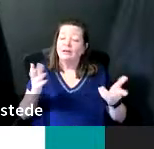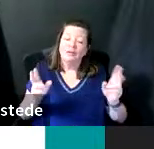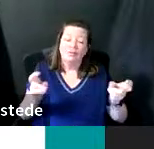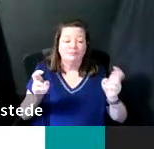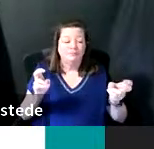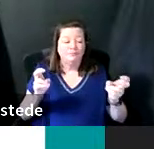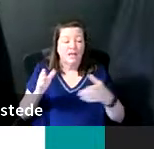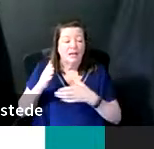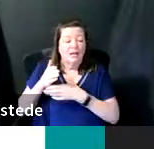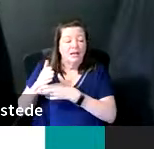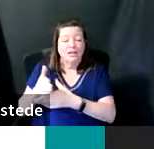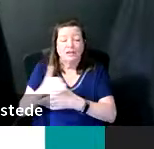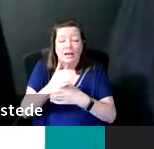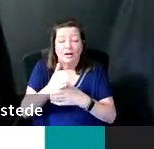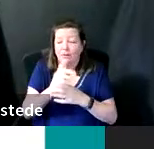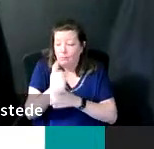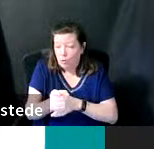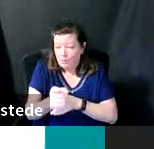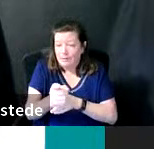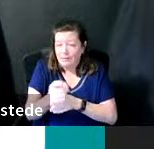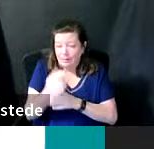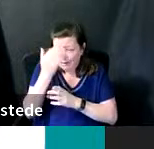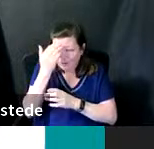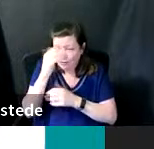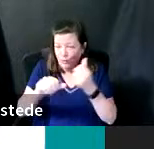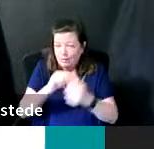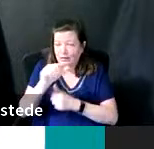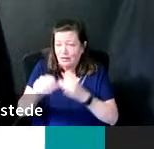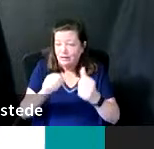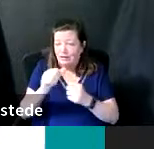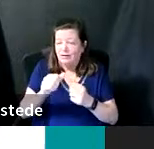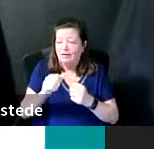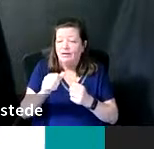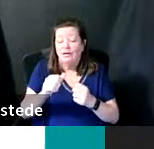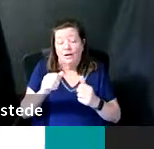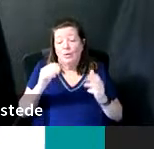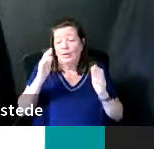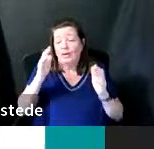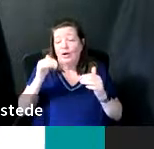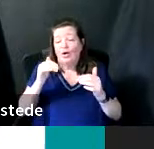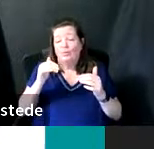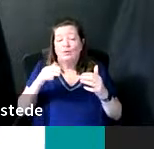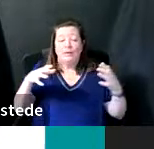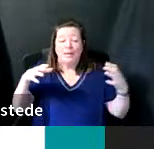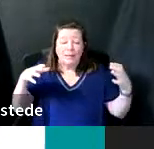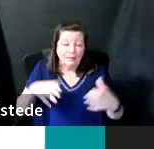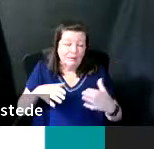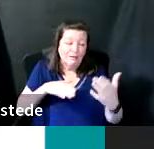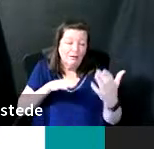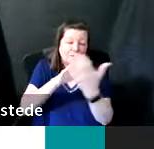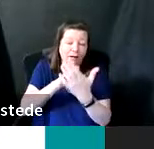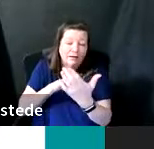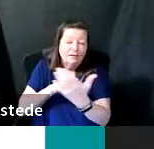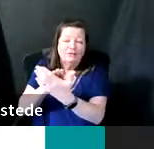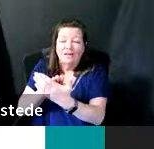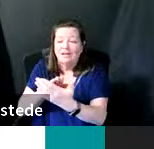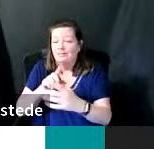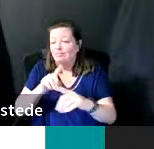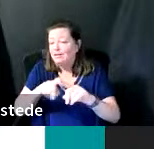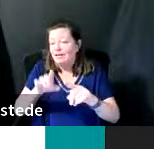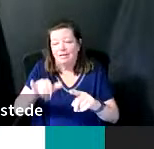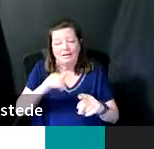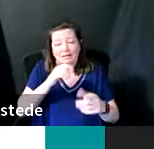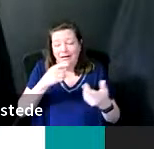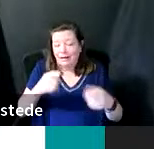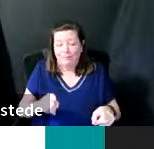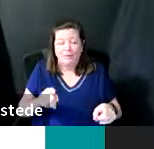of sharing moment and getting to know each other. At one point, we had hoped to get together face to face, but since that's not happening, we still